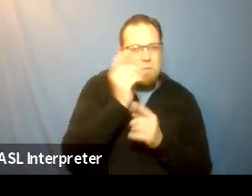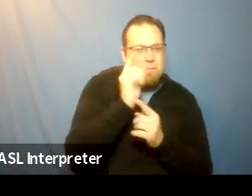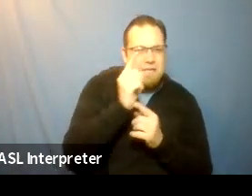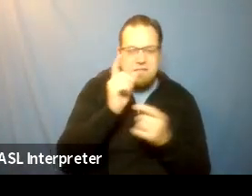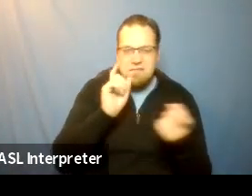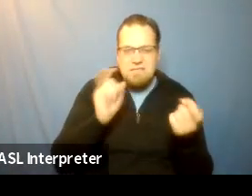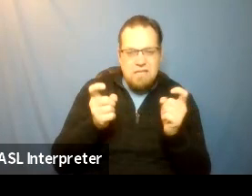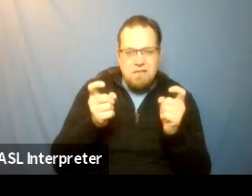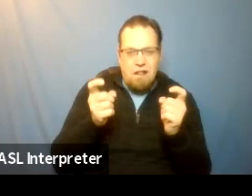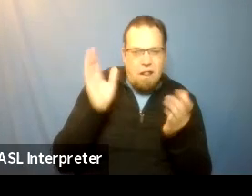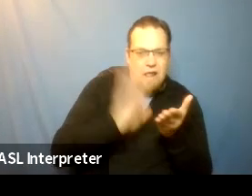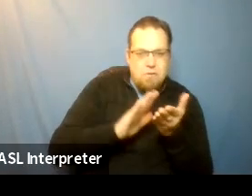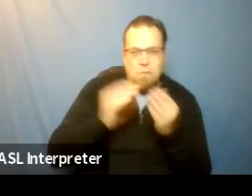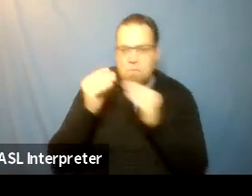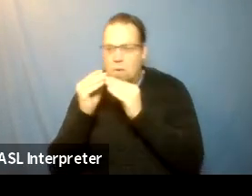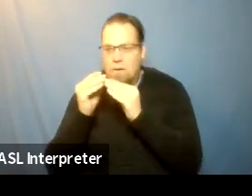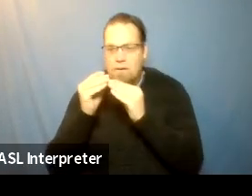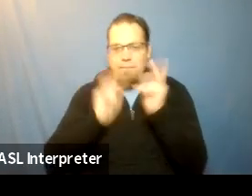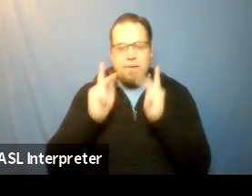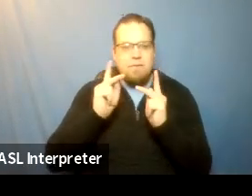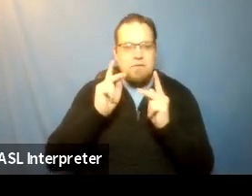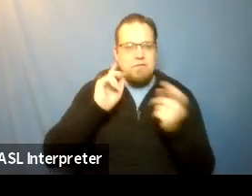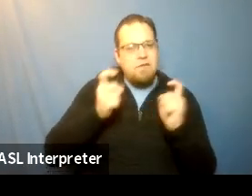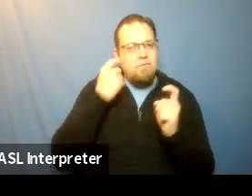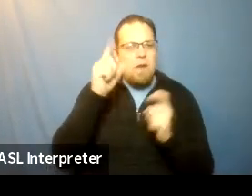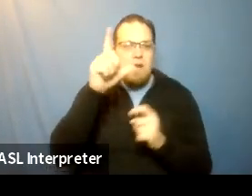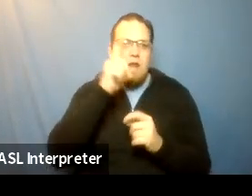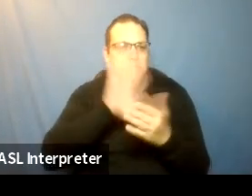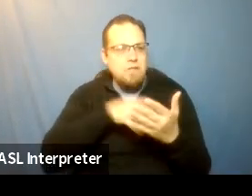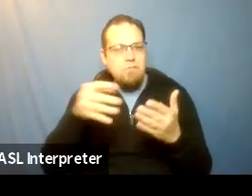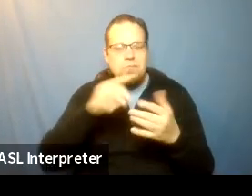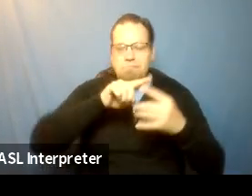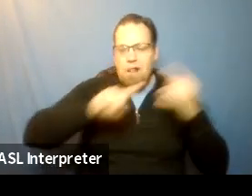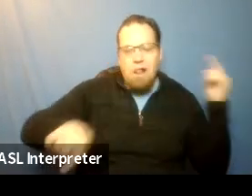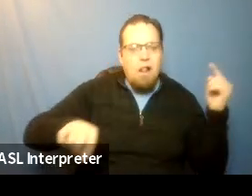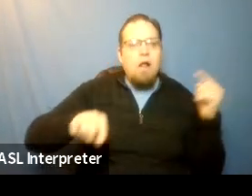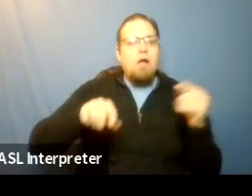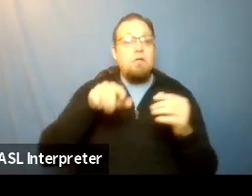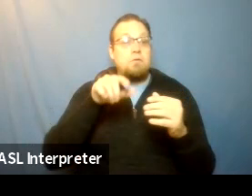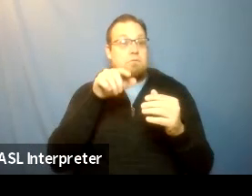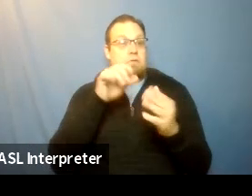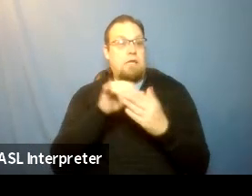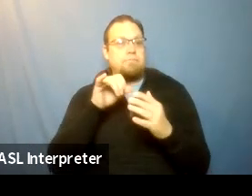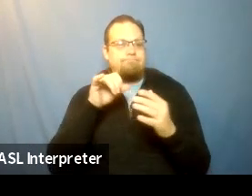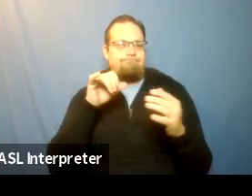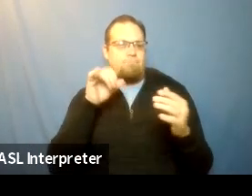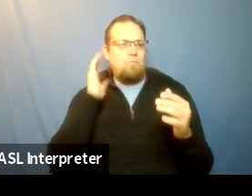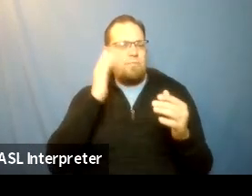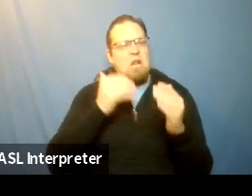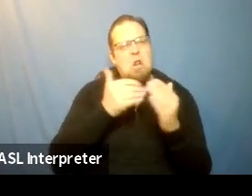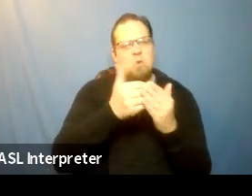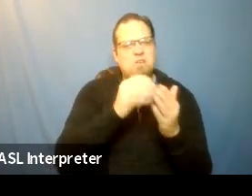and there as people have to accommodate for lunch schedules. But that is you'll be right close to that